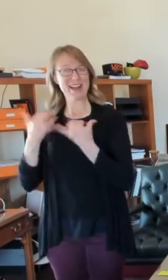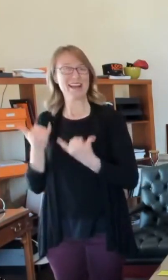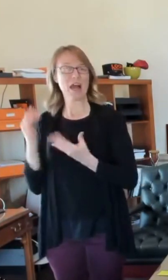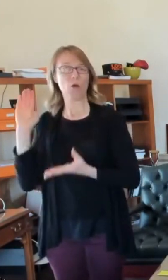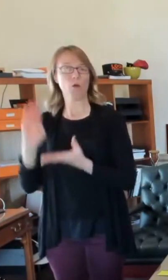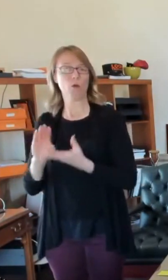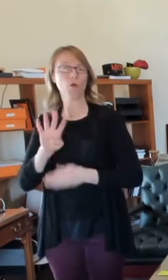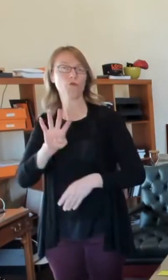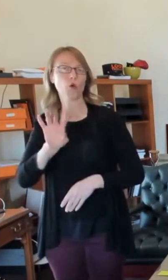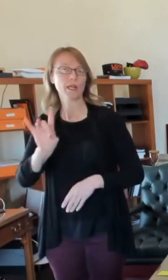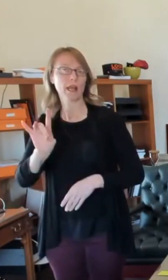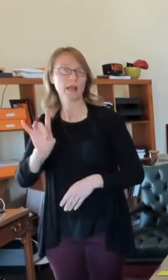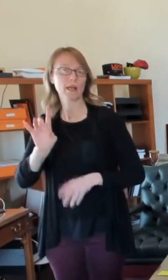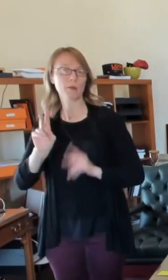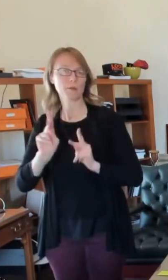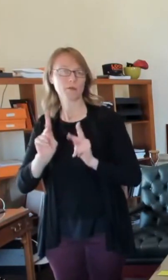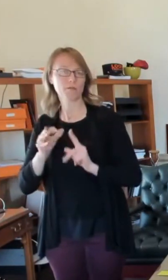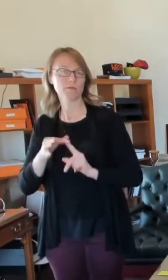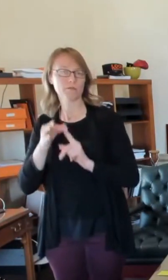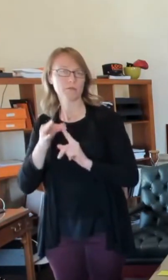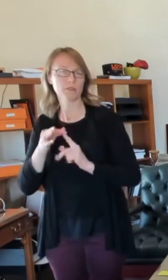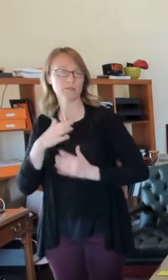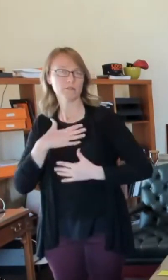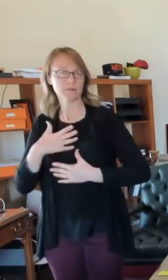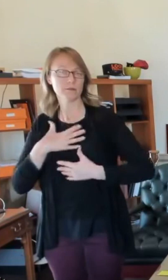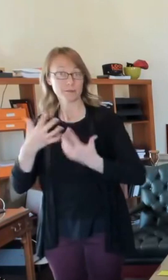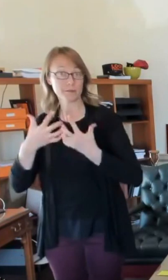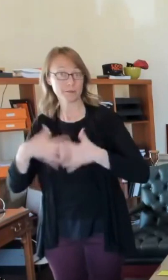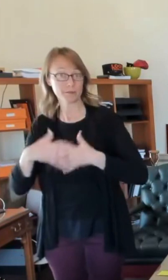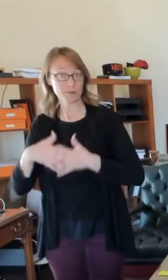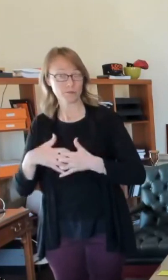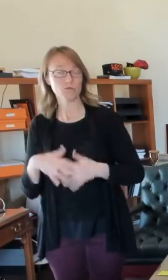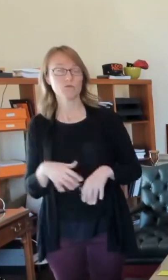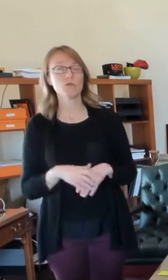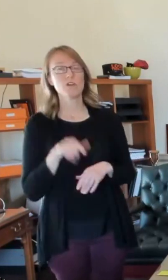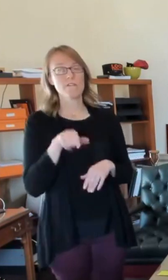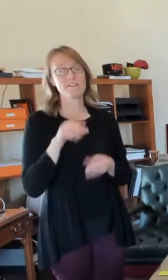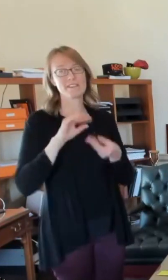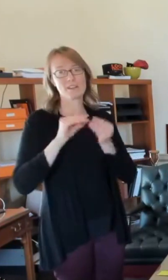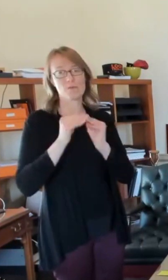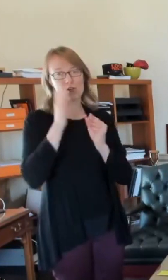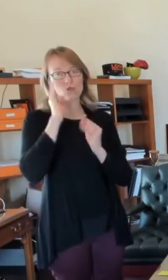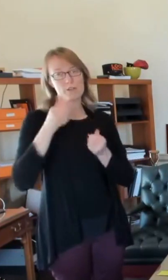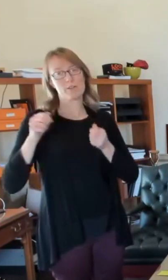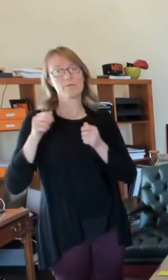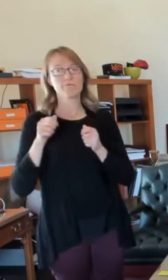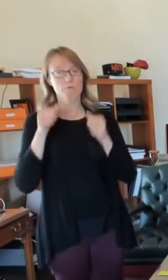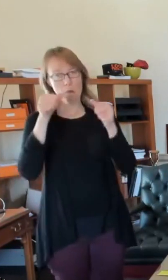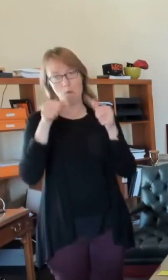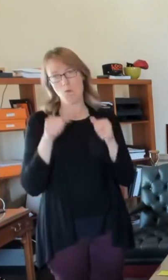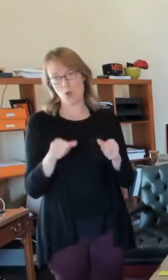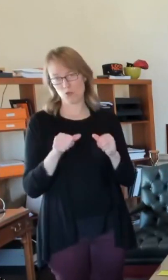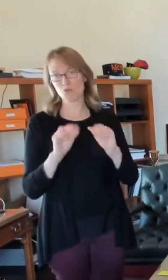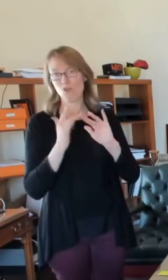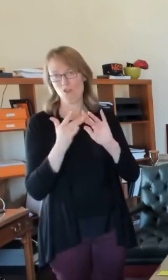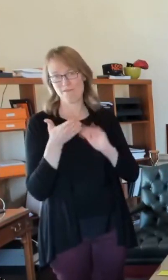these numbers will be posted a link to the numbers. So.